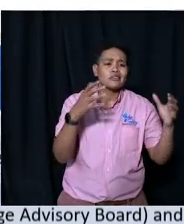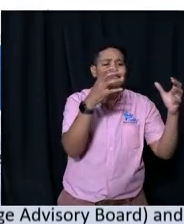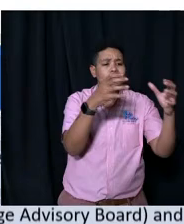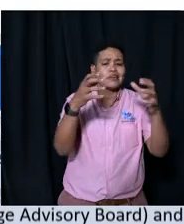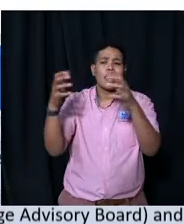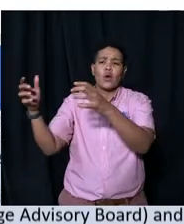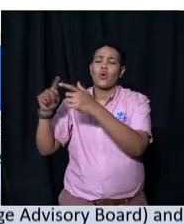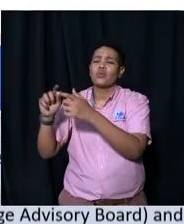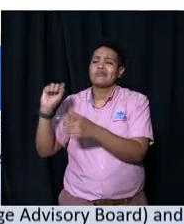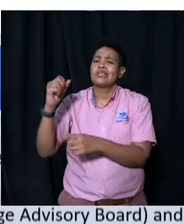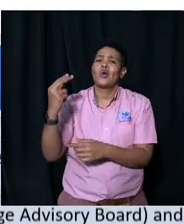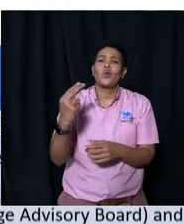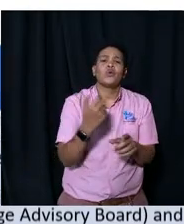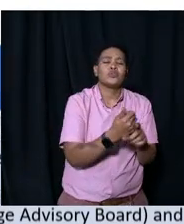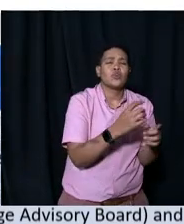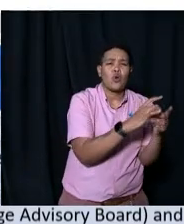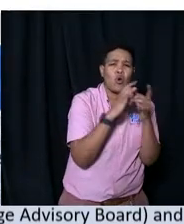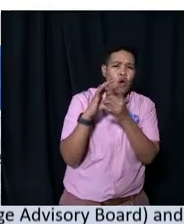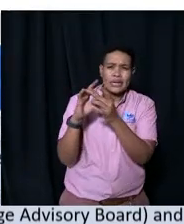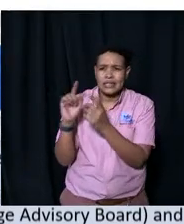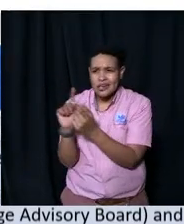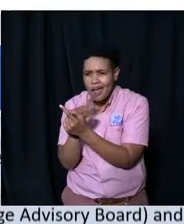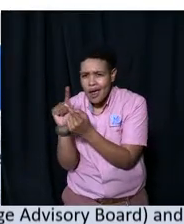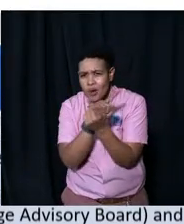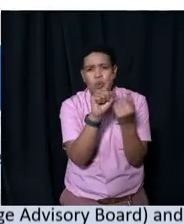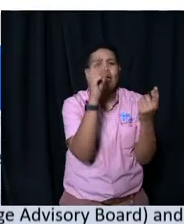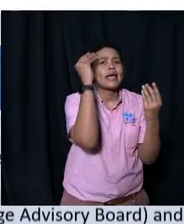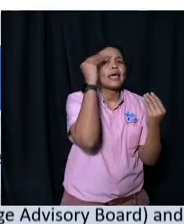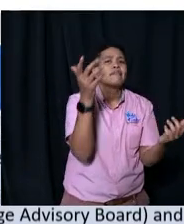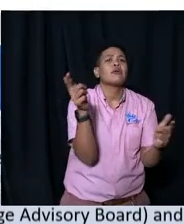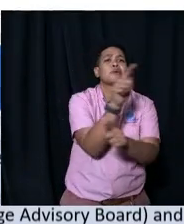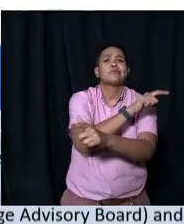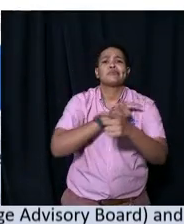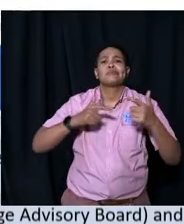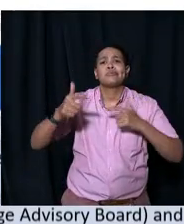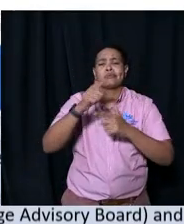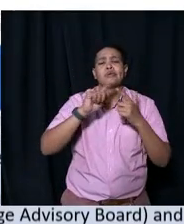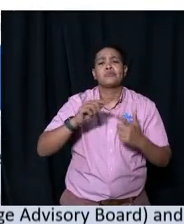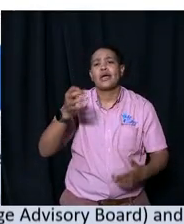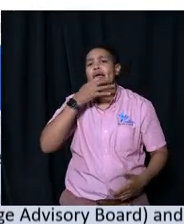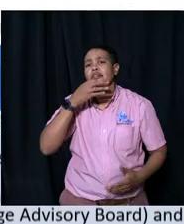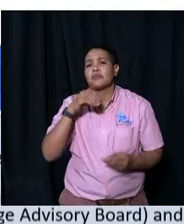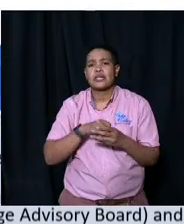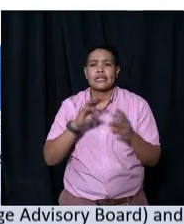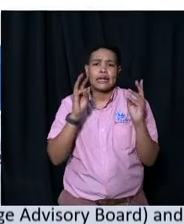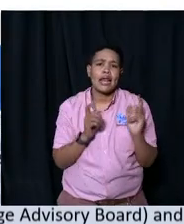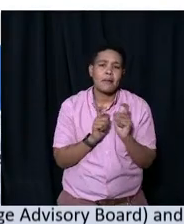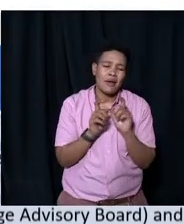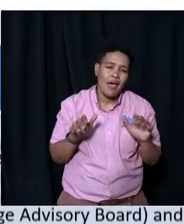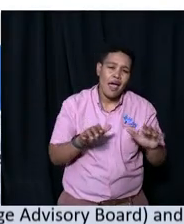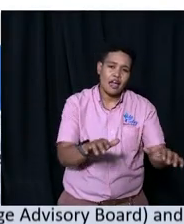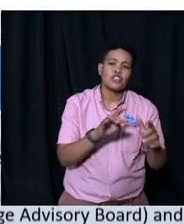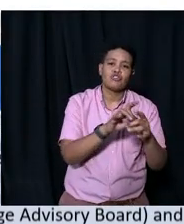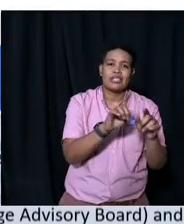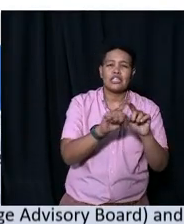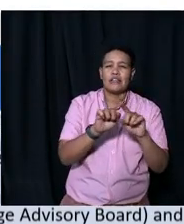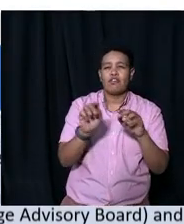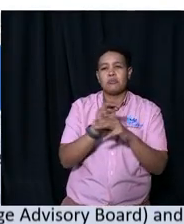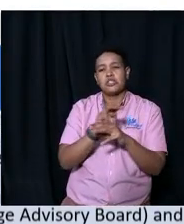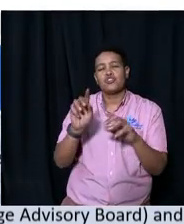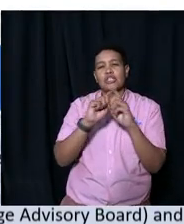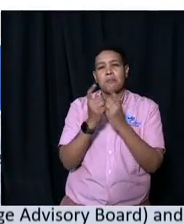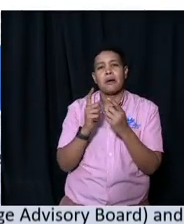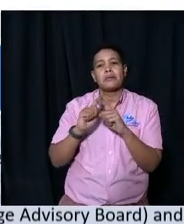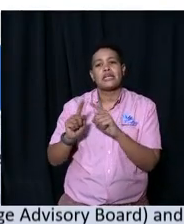multi-stakeholder coordination, networking, information exchange, and expertise in climate action across ministries, departments,